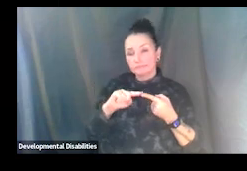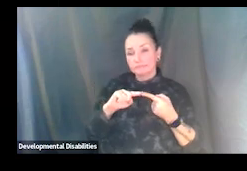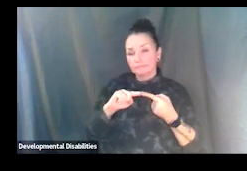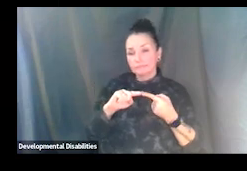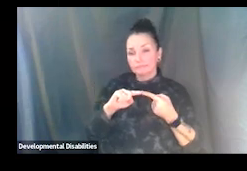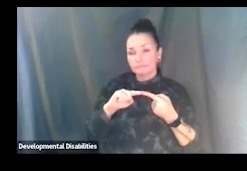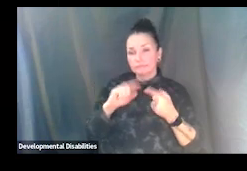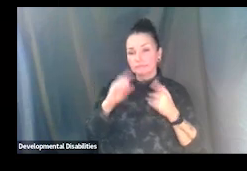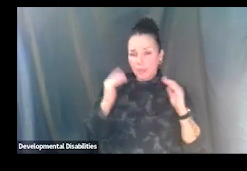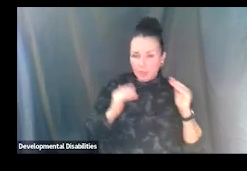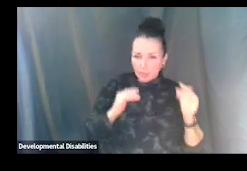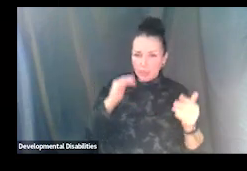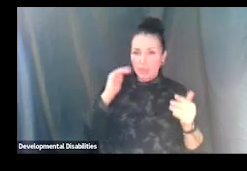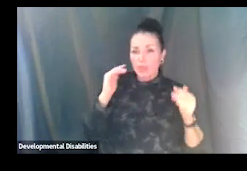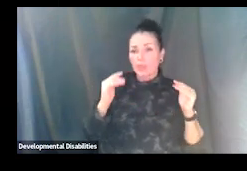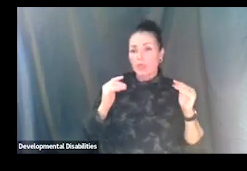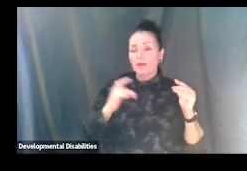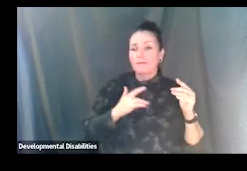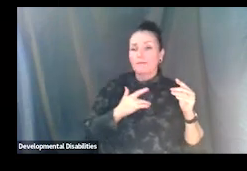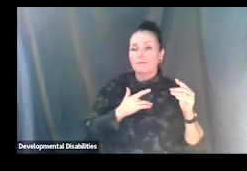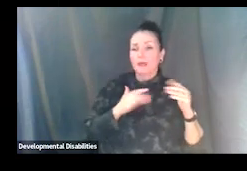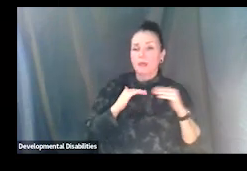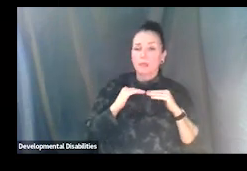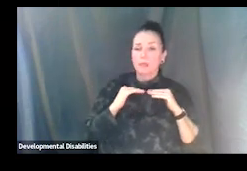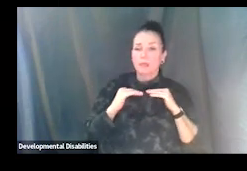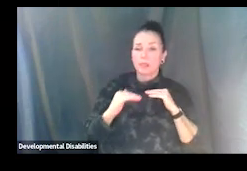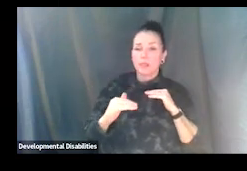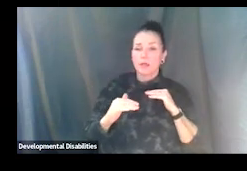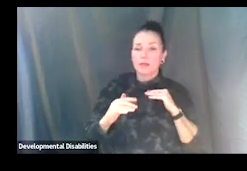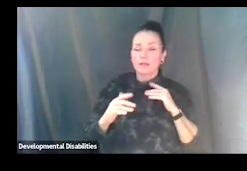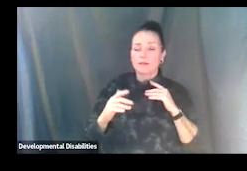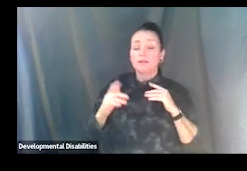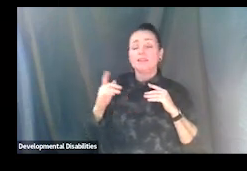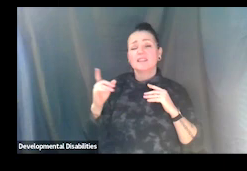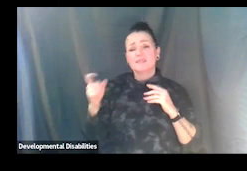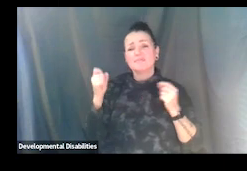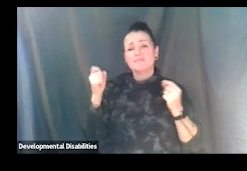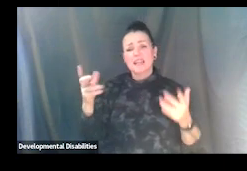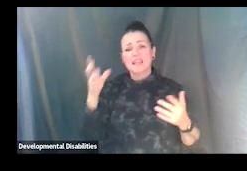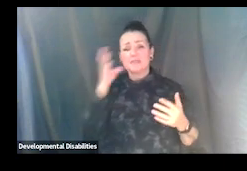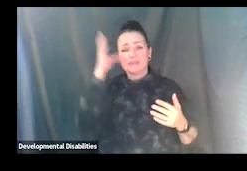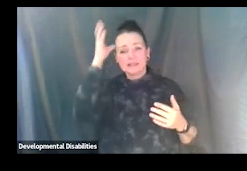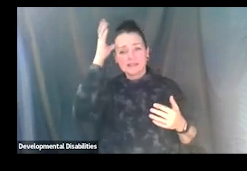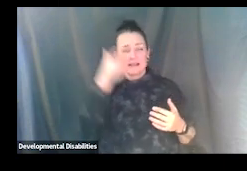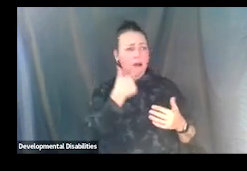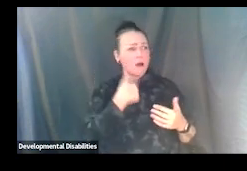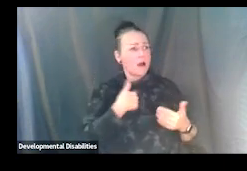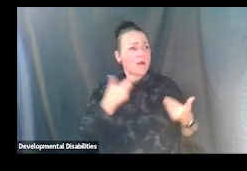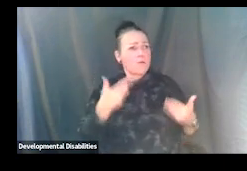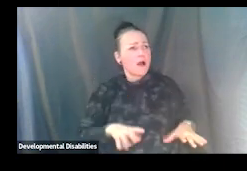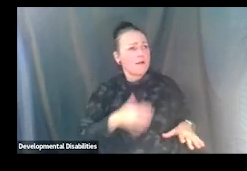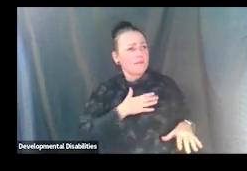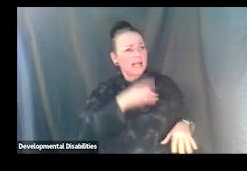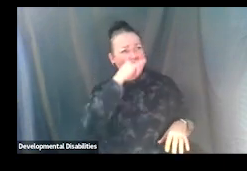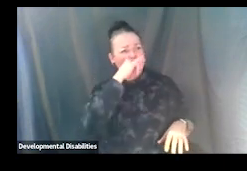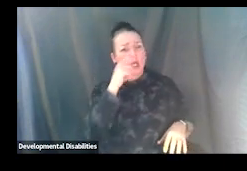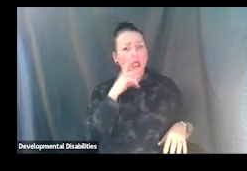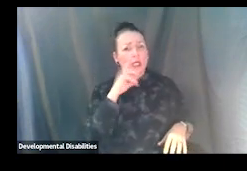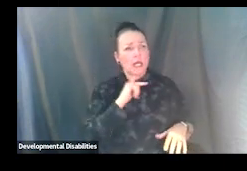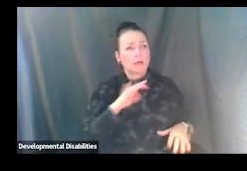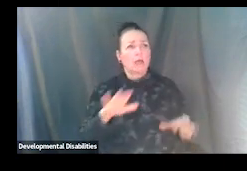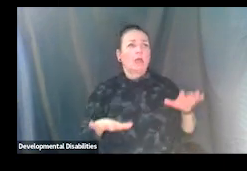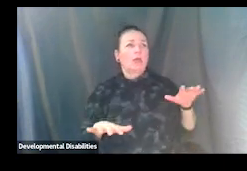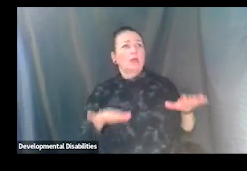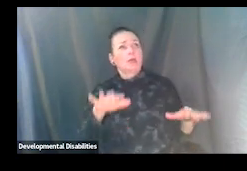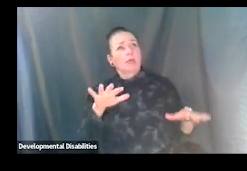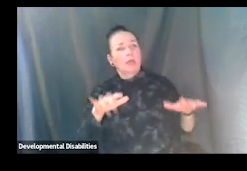I don't want my kid being a zombie. And I say, I don't either. That I know that if somebody's asleep all day, there are not going to be any behavior problems at all. I'm 100%